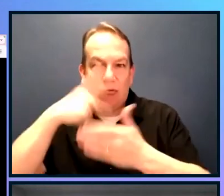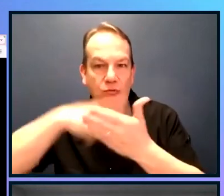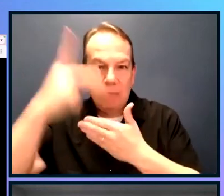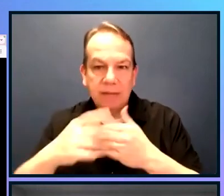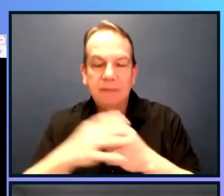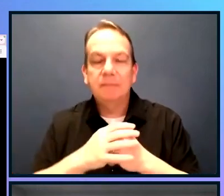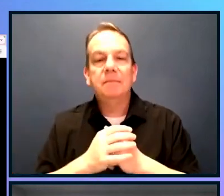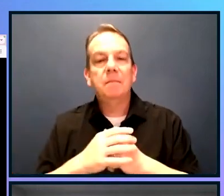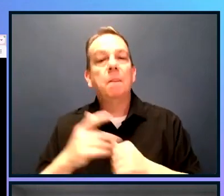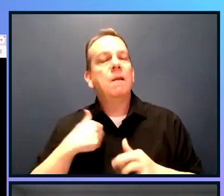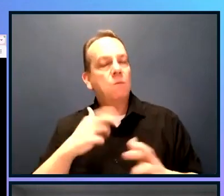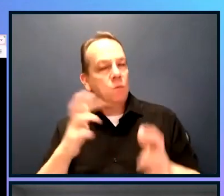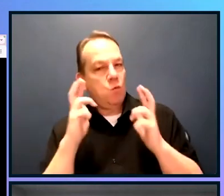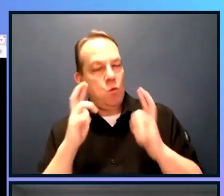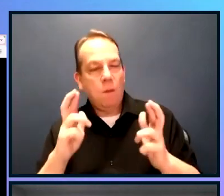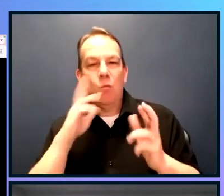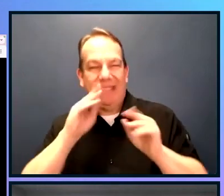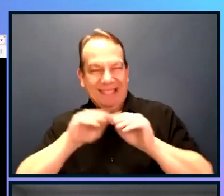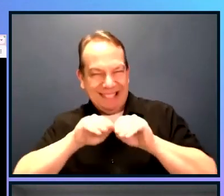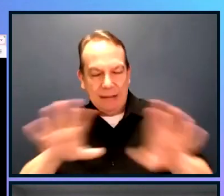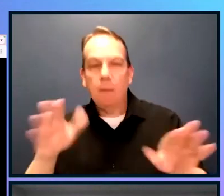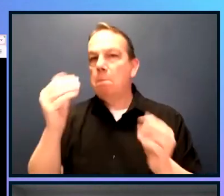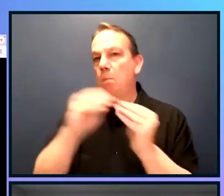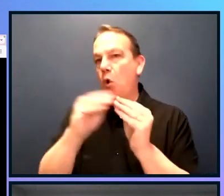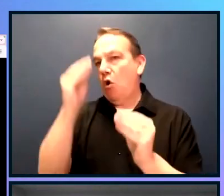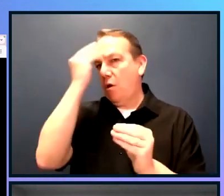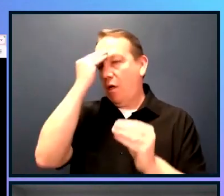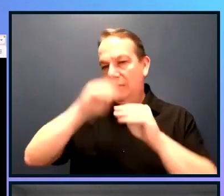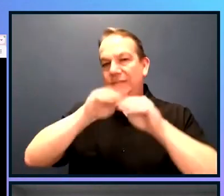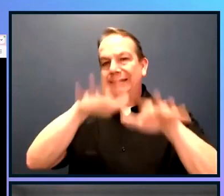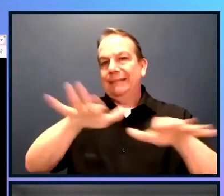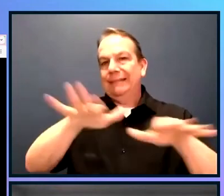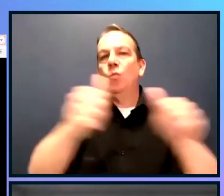this would organically spread accessibility knowledge throughout the company.